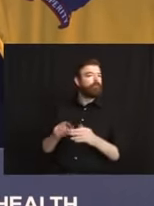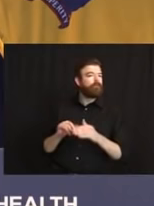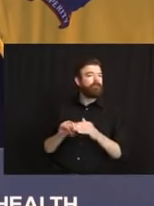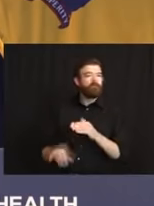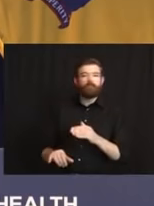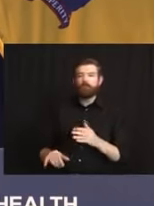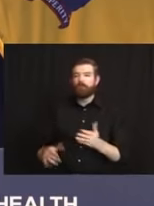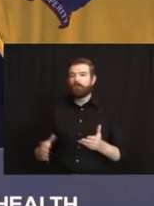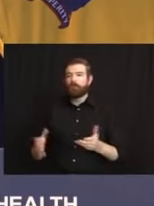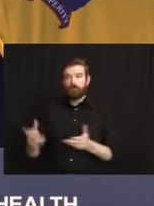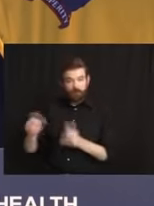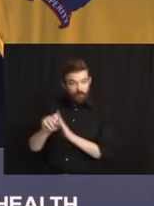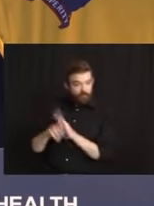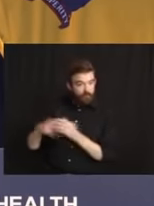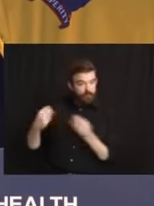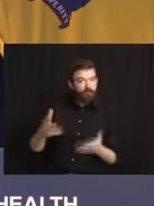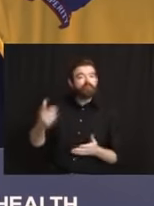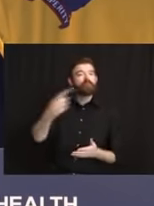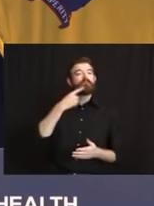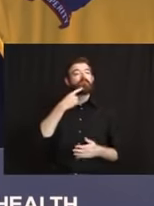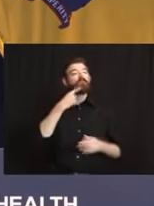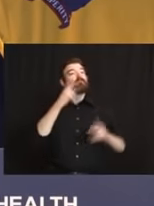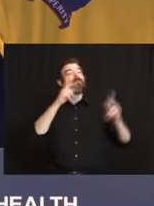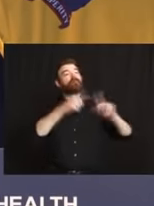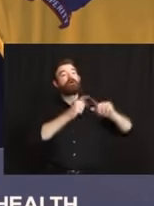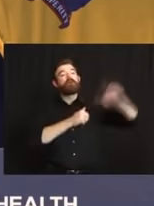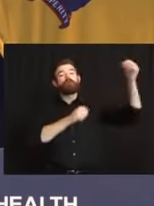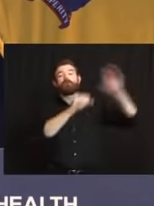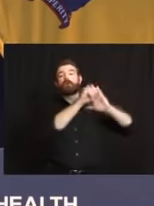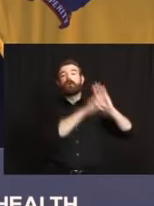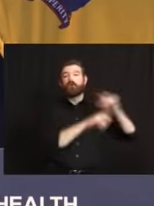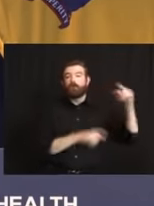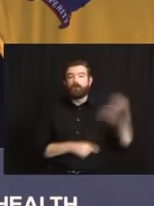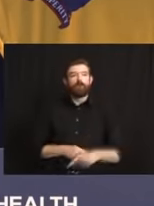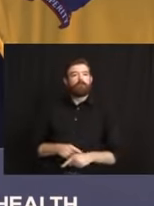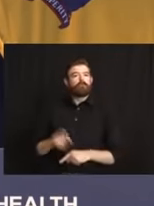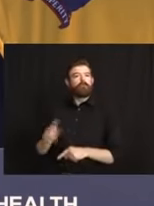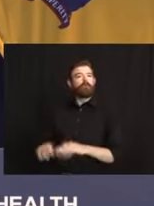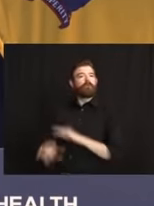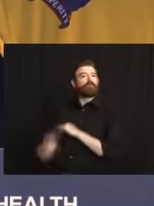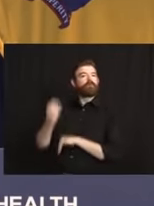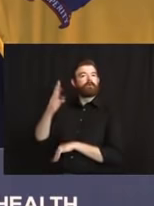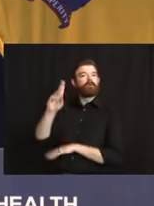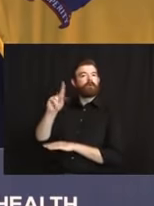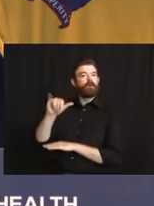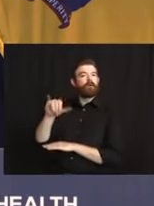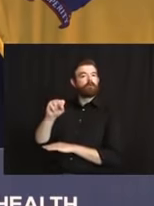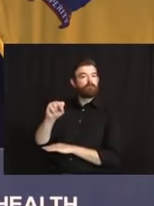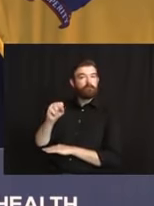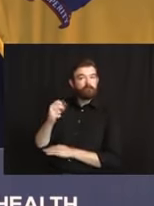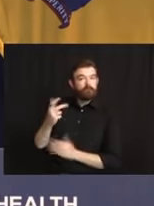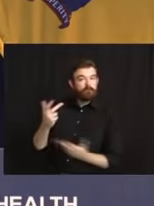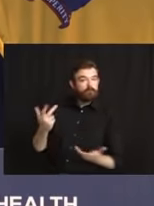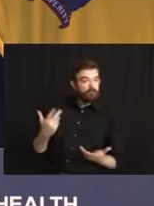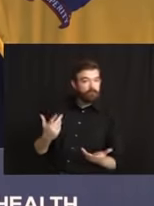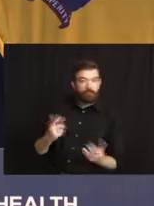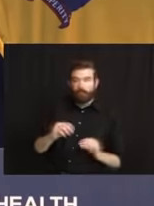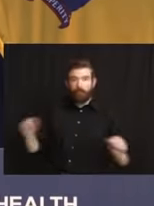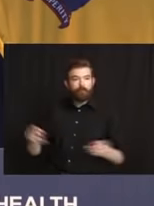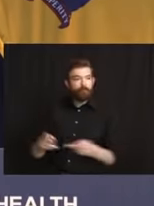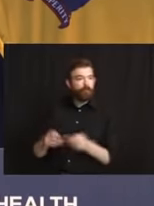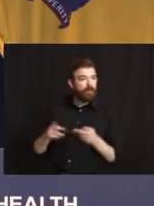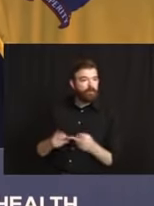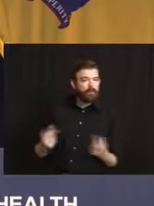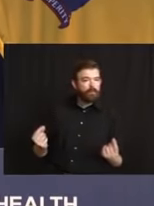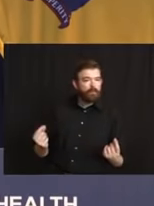rooms reserved in hotels or other locations where people can isolate safely? And if so, could you share the number of rooms, where they're located, and